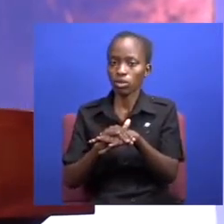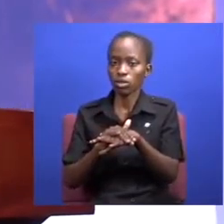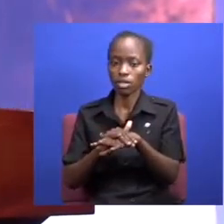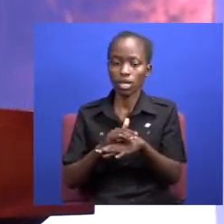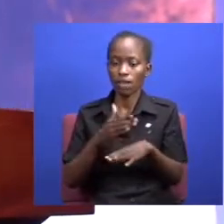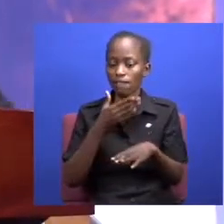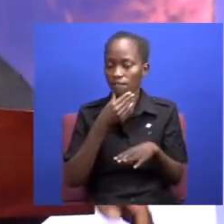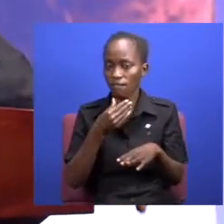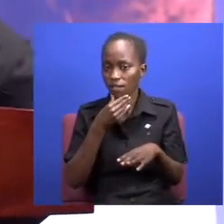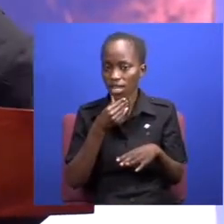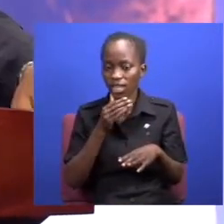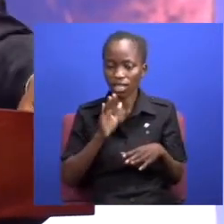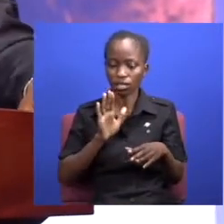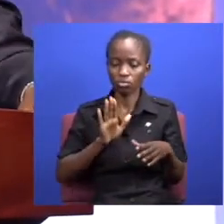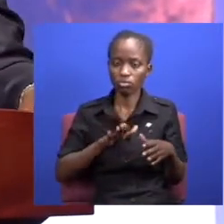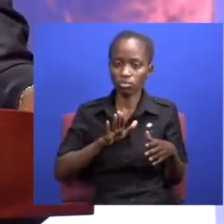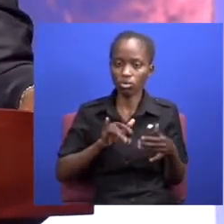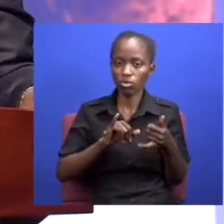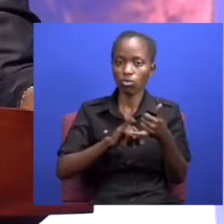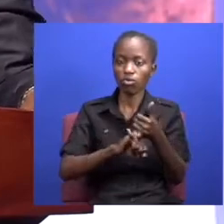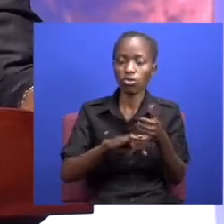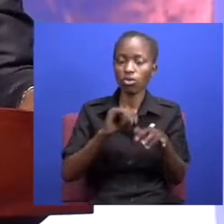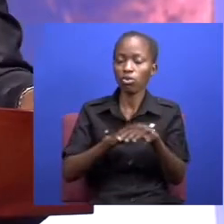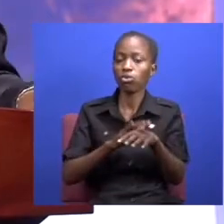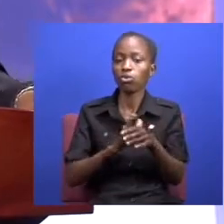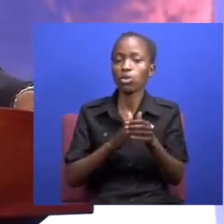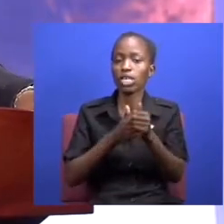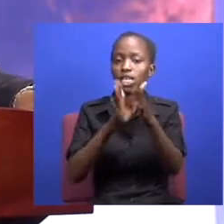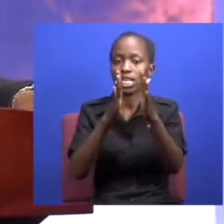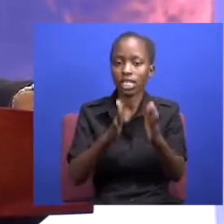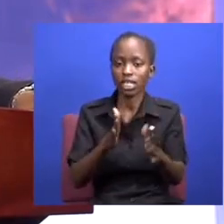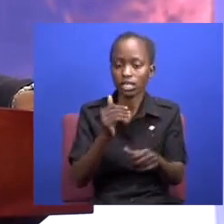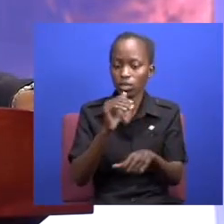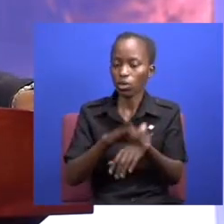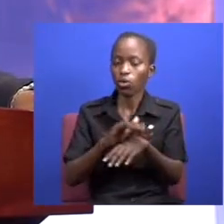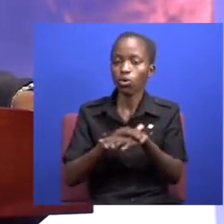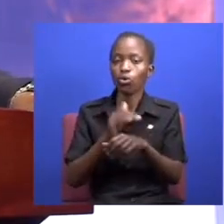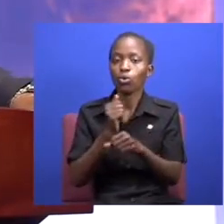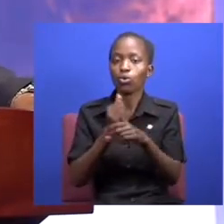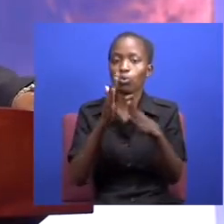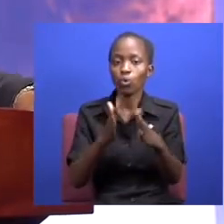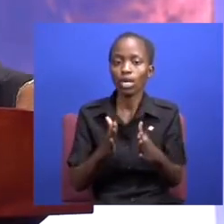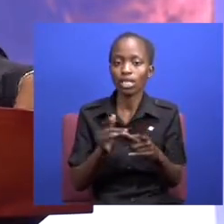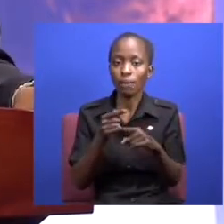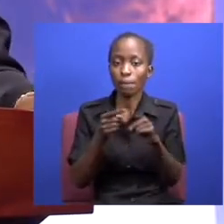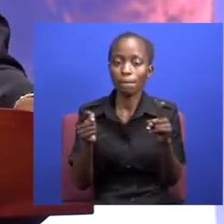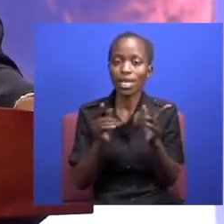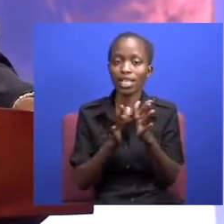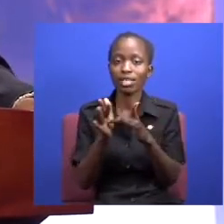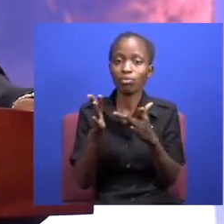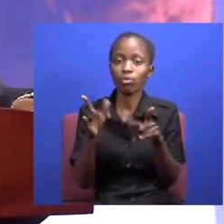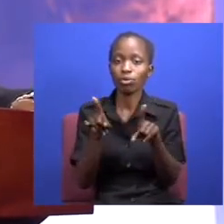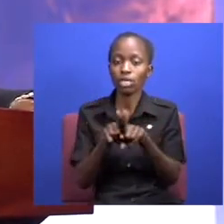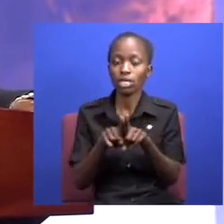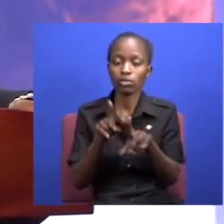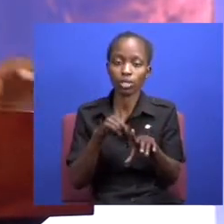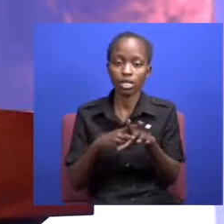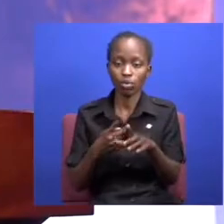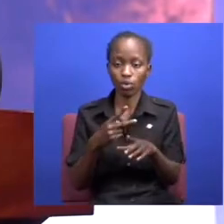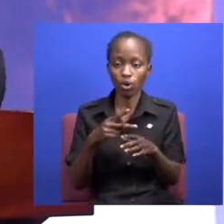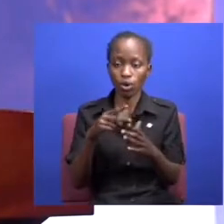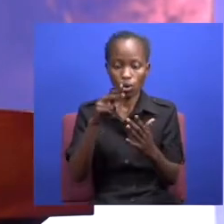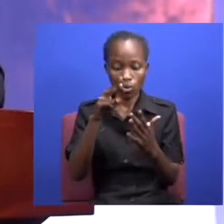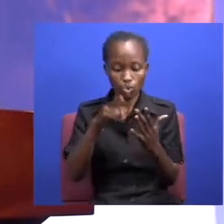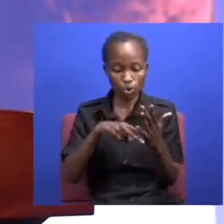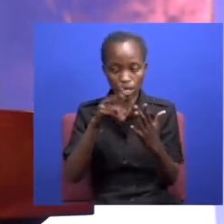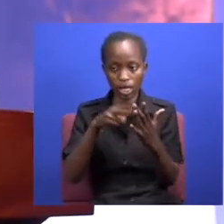or good wives or good leaders or good workers, whatever it is. But the scripture, as we read it,